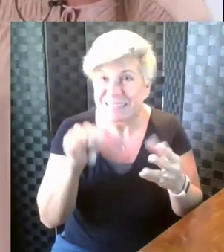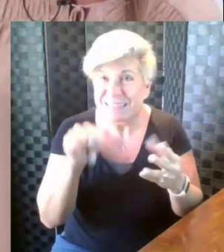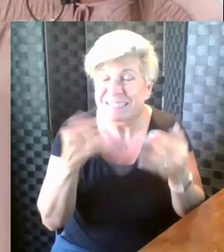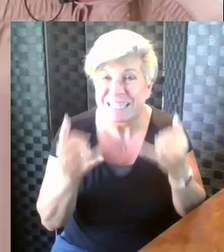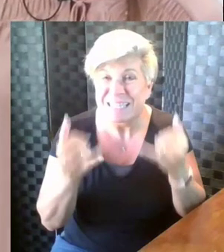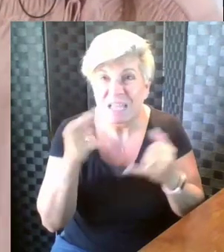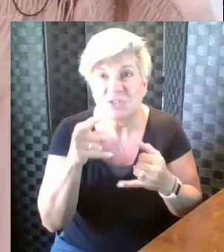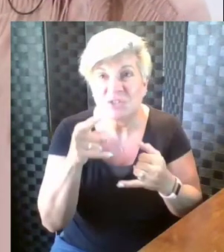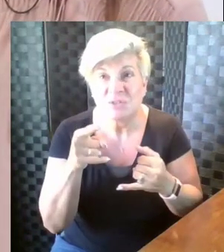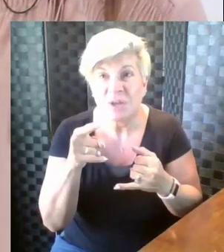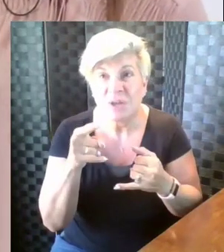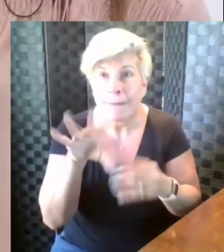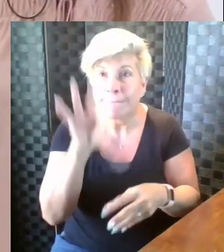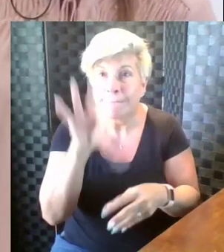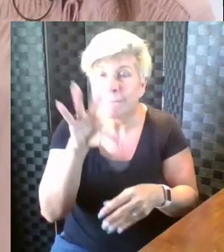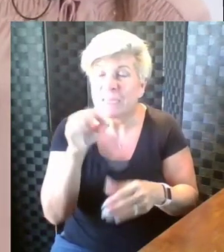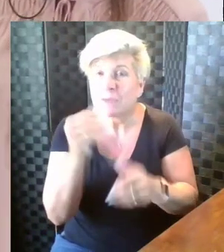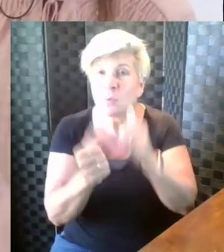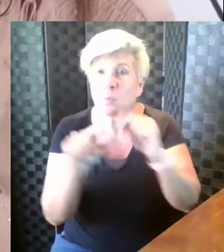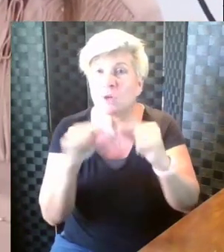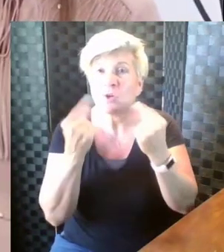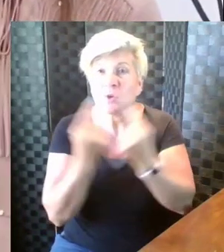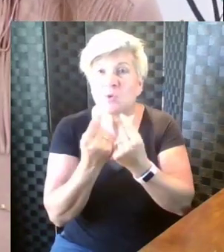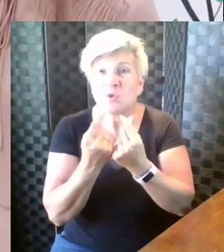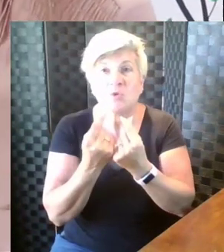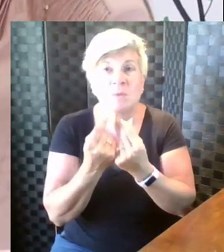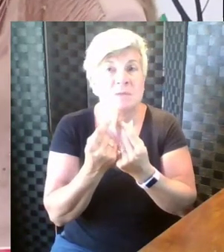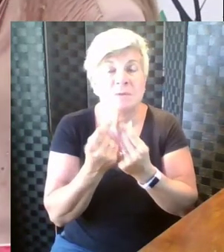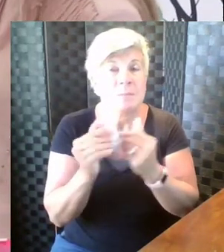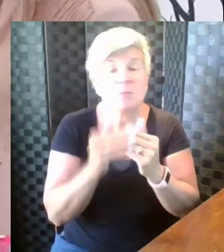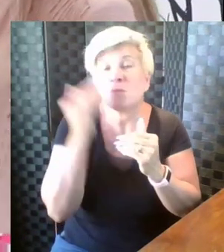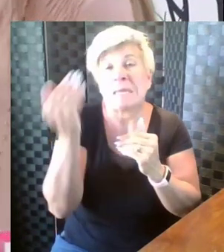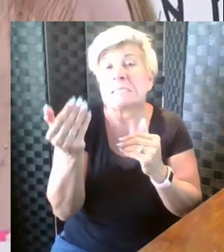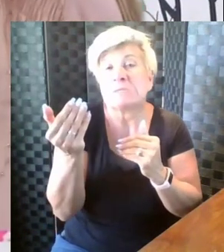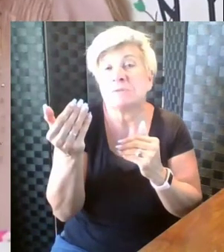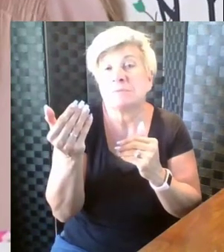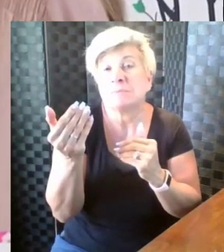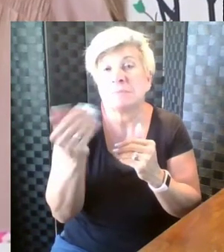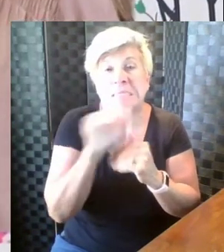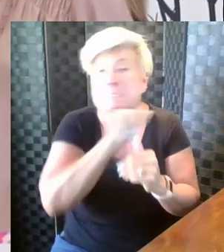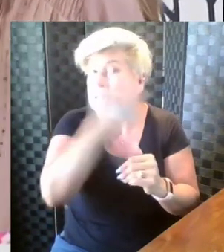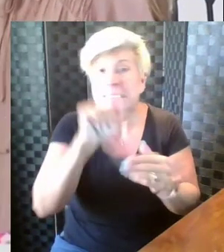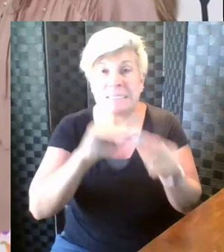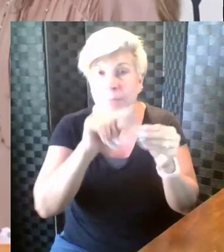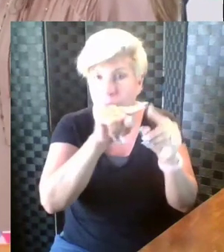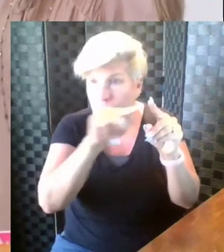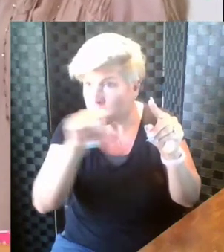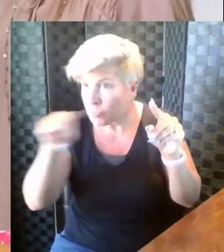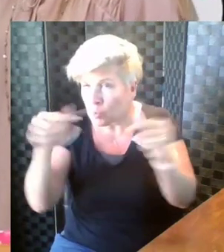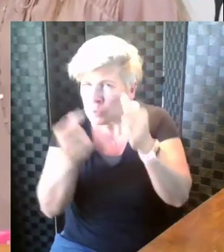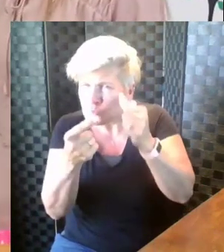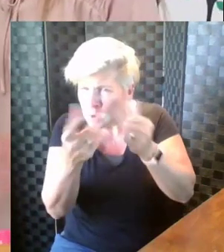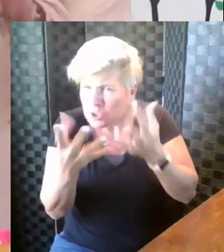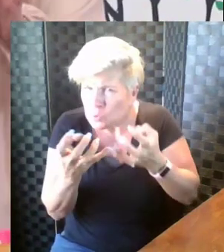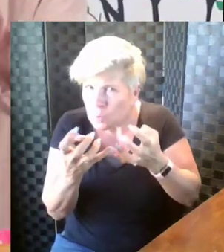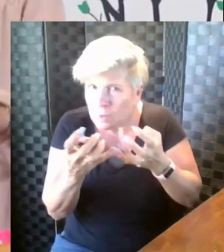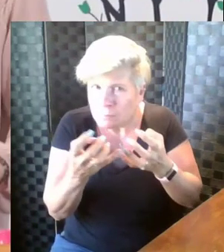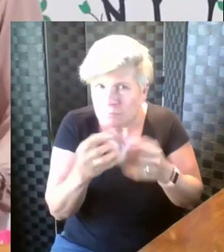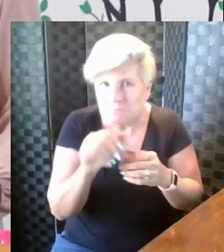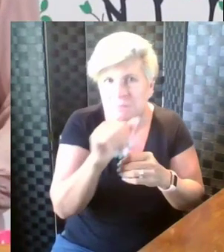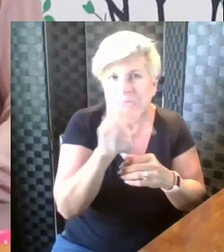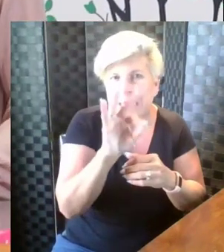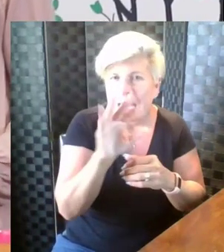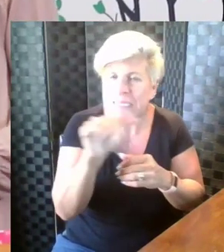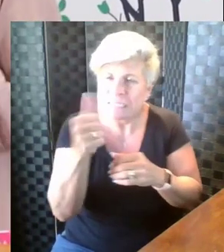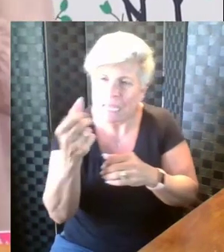this time you're going to get to choose a group that is greater any number all the way to our 20. Remember we said we'd